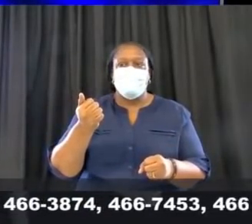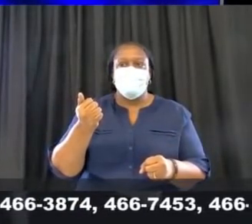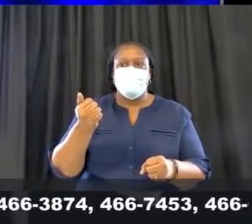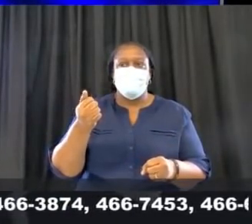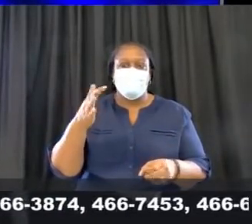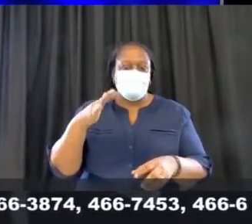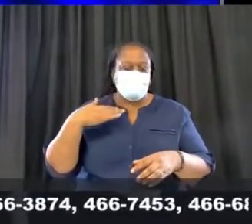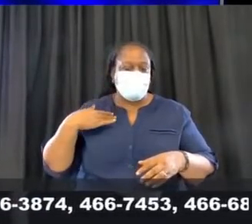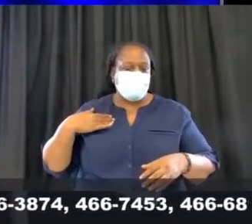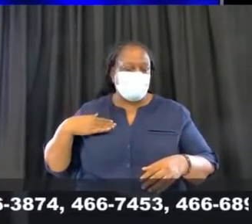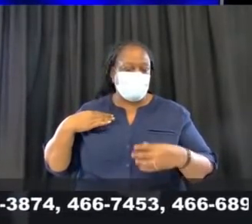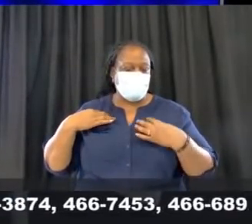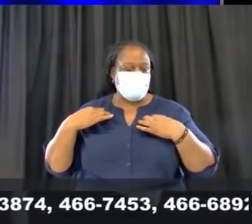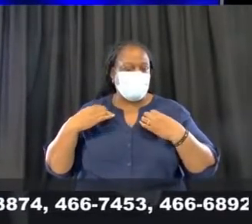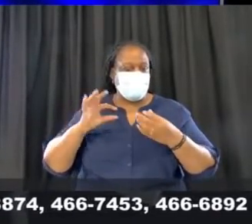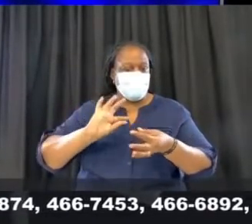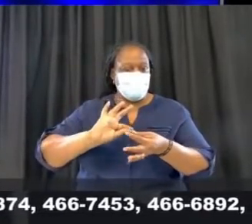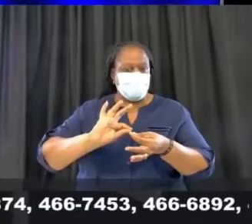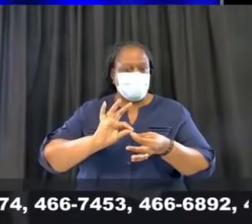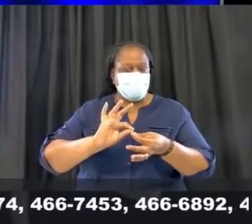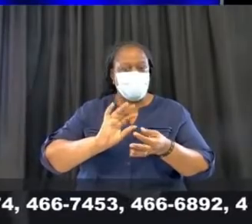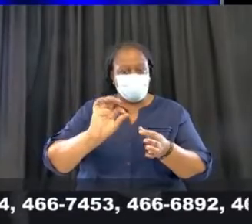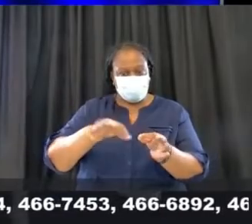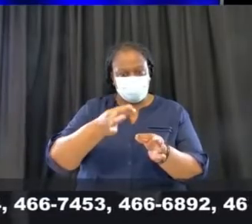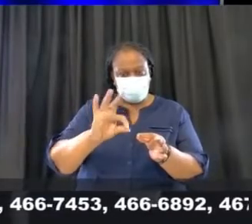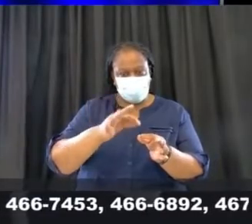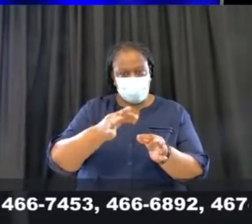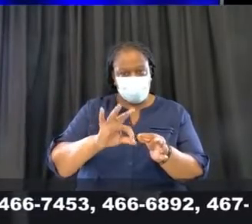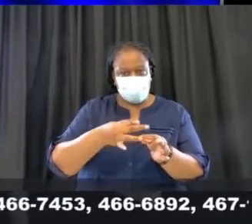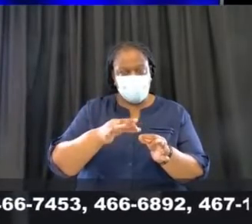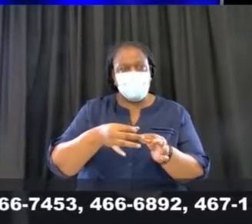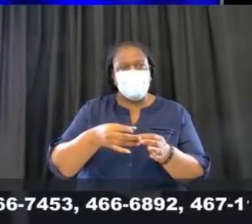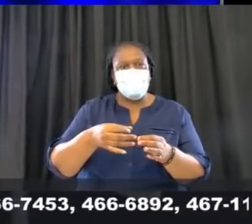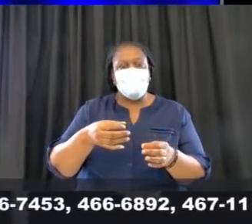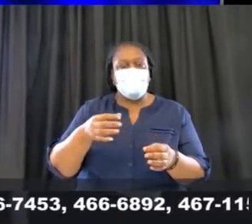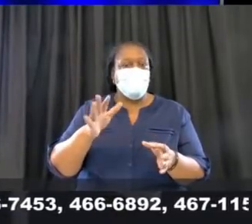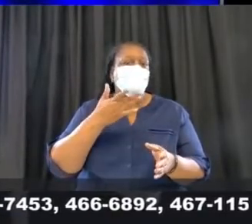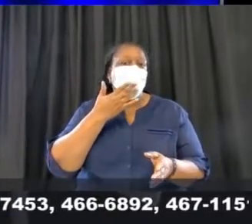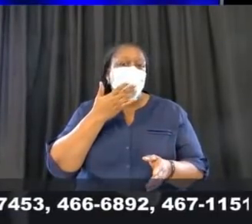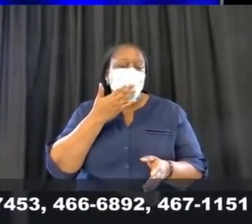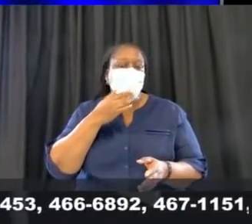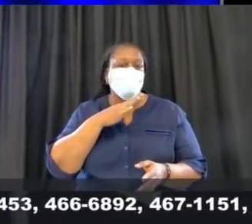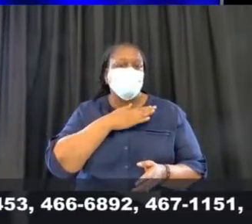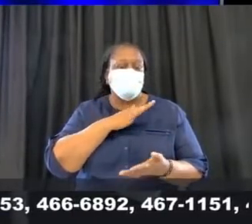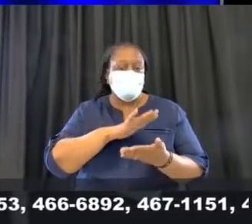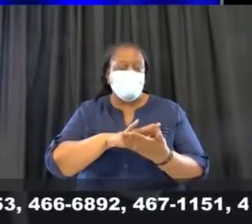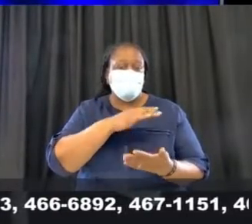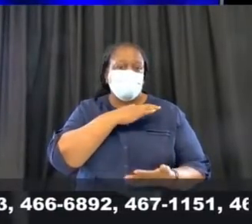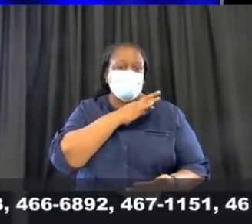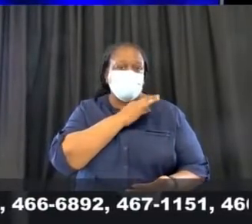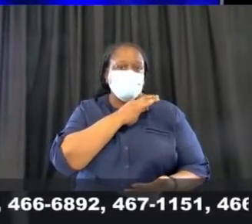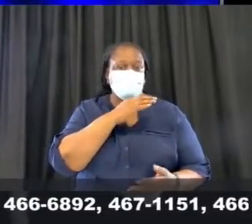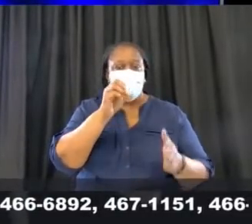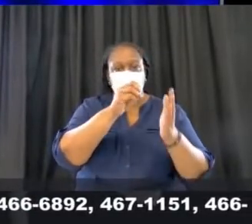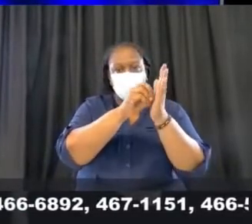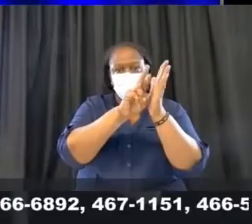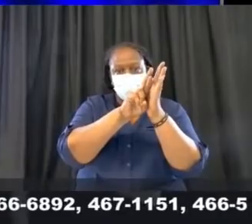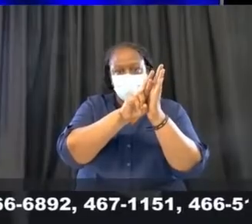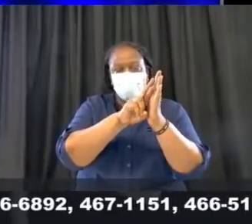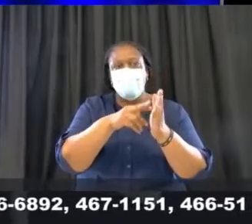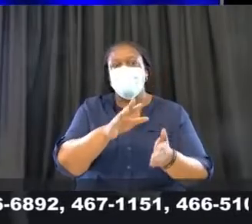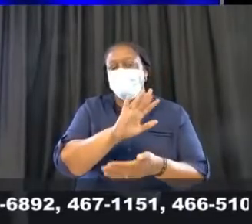Batik, amongst many others. This is important information for you, the general public. What we are trying to do is have